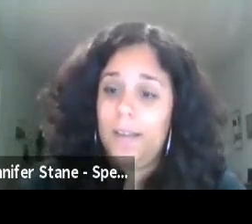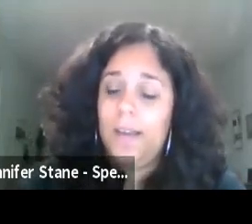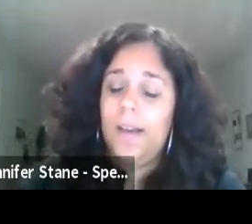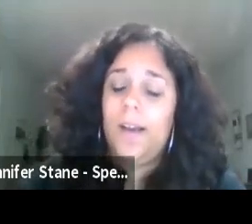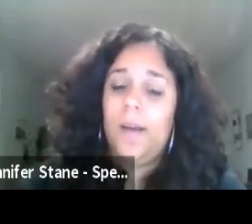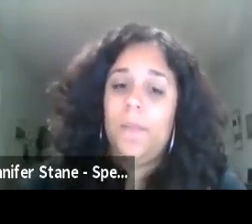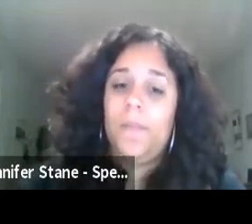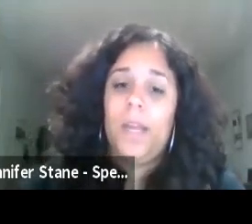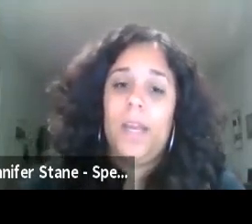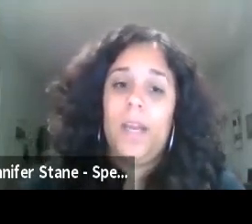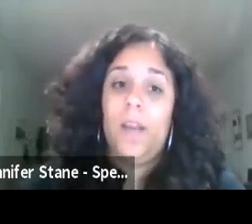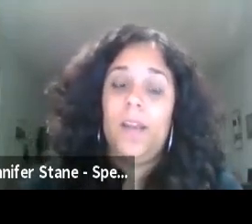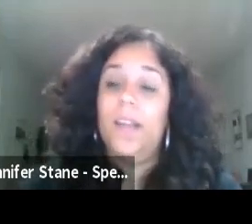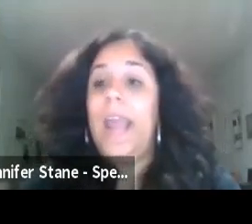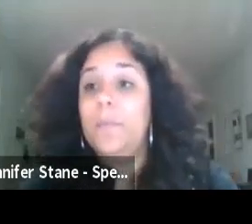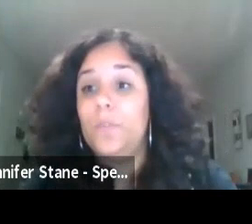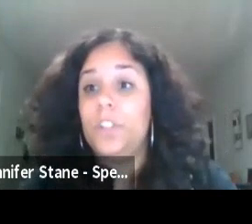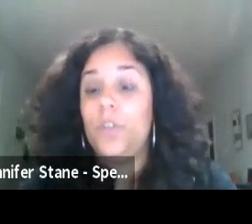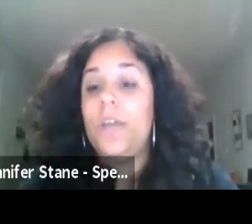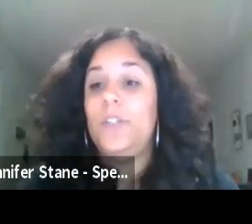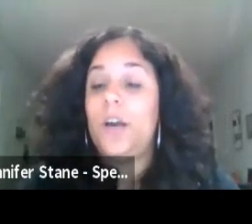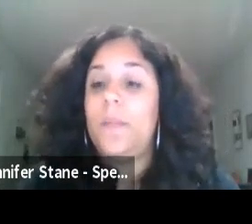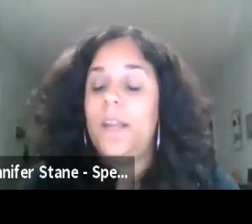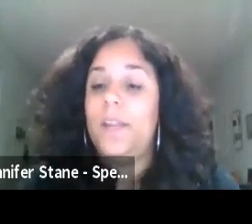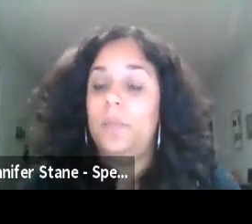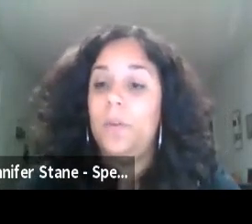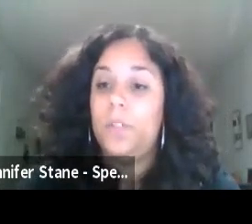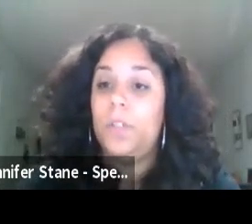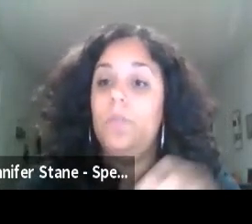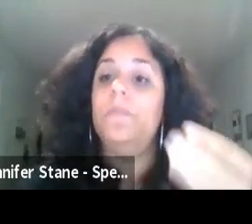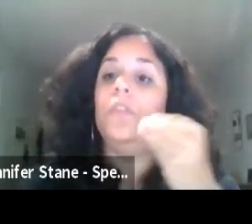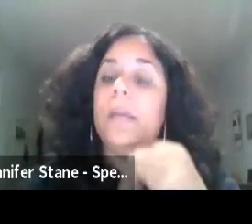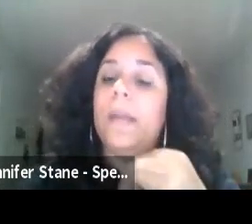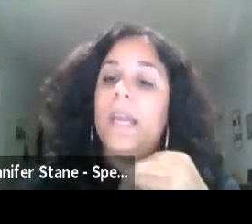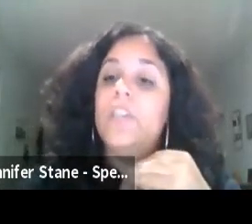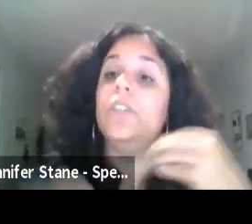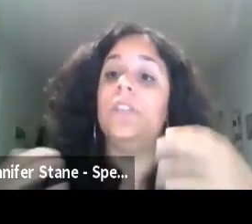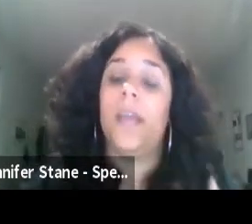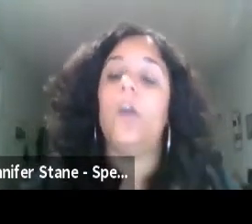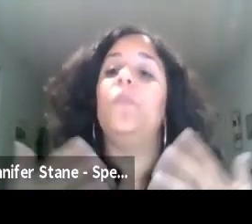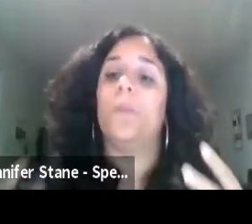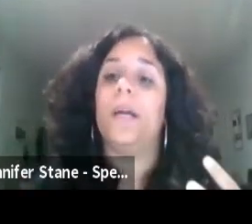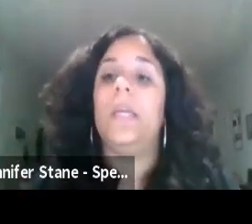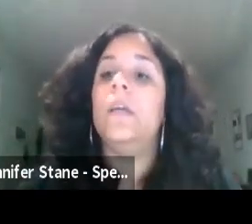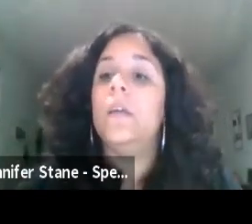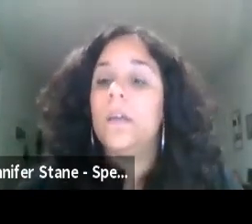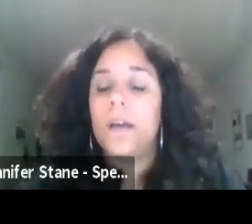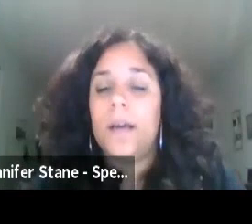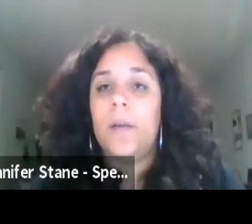suffering, and able to do that job that it's supposed to do. You take medications to help your